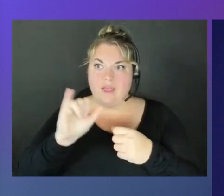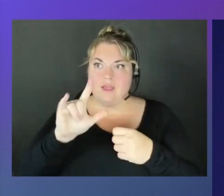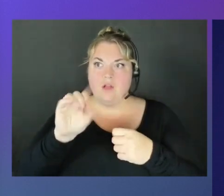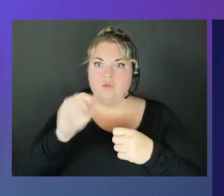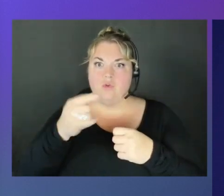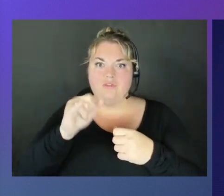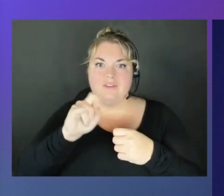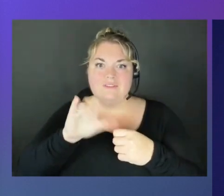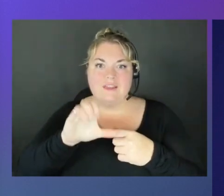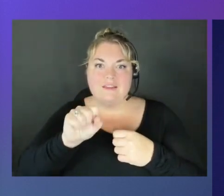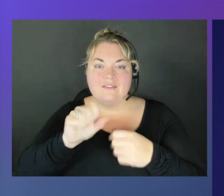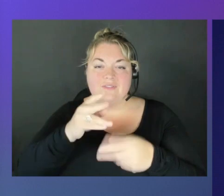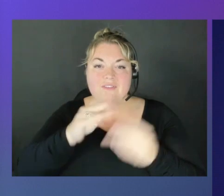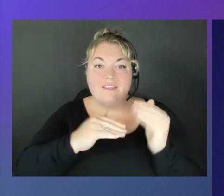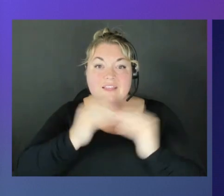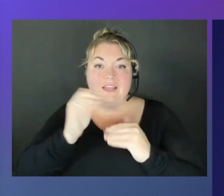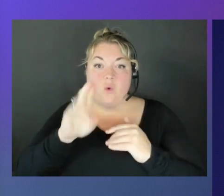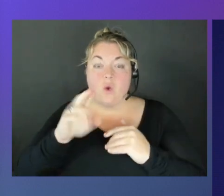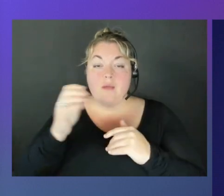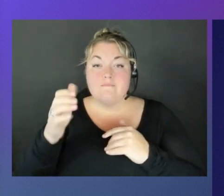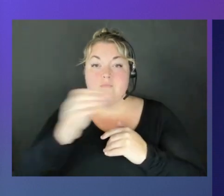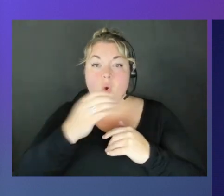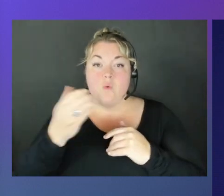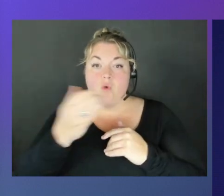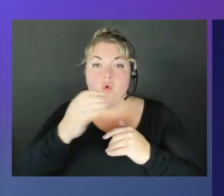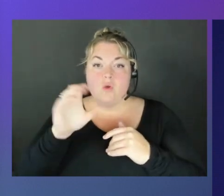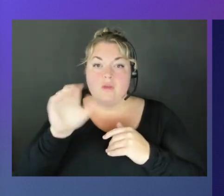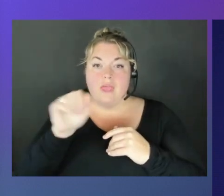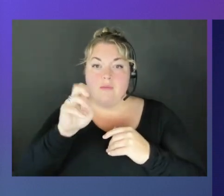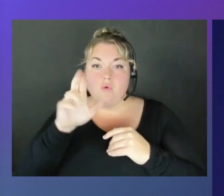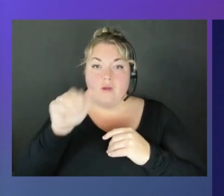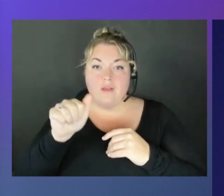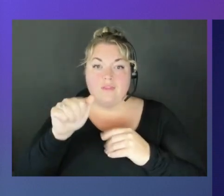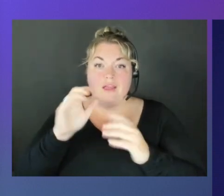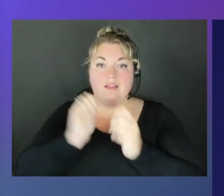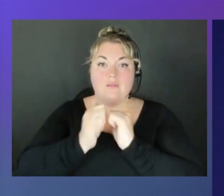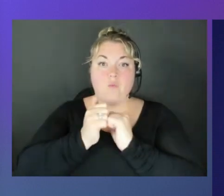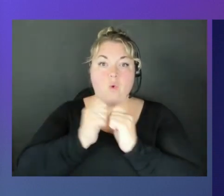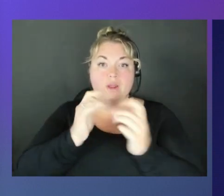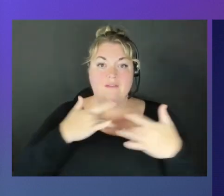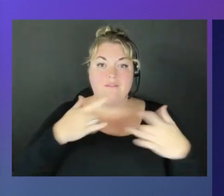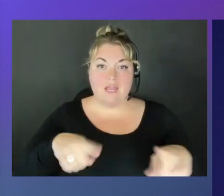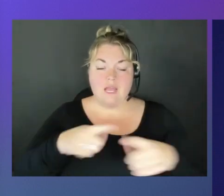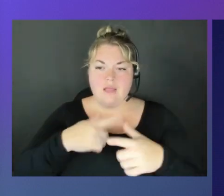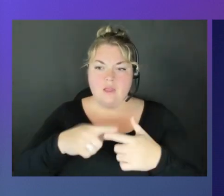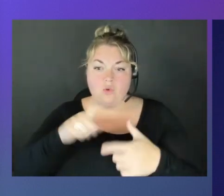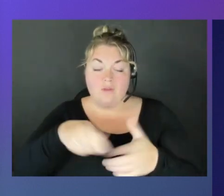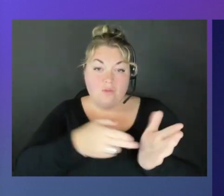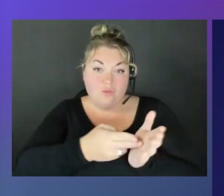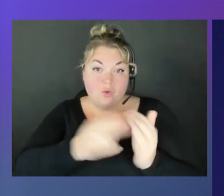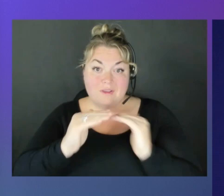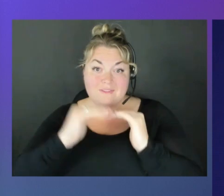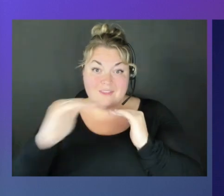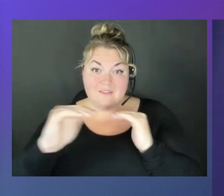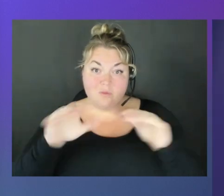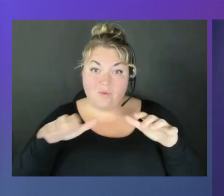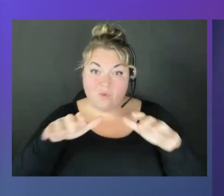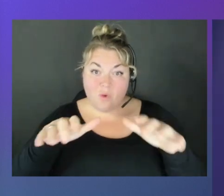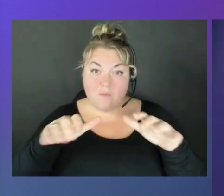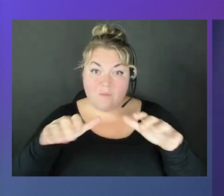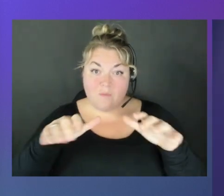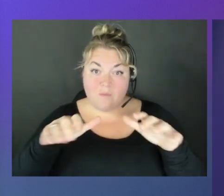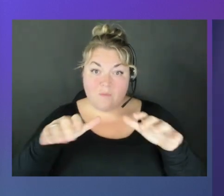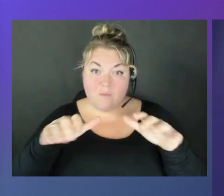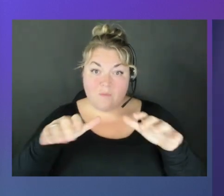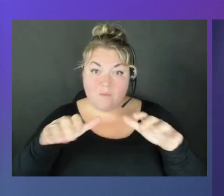mobile cameras at a sporting event. And then you also have to ensure consistent performance in terms of latency